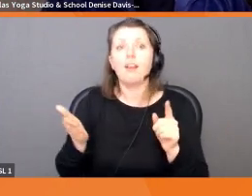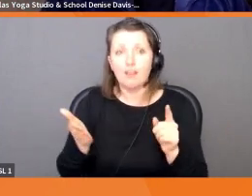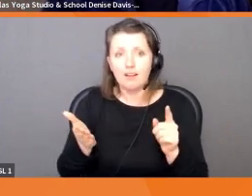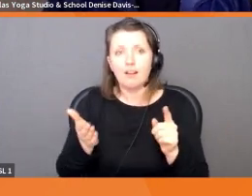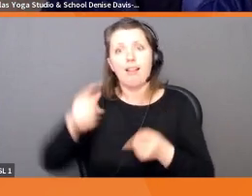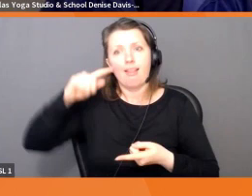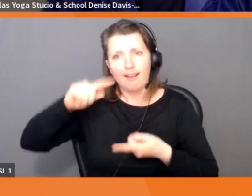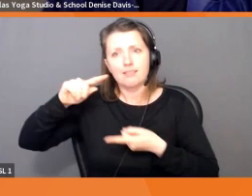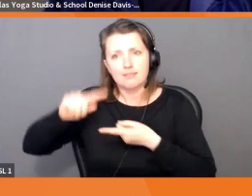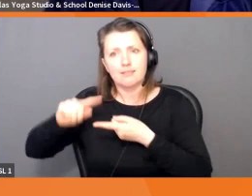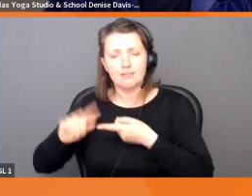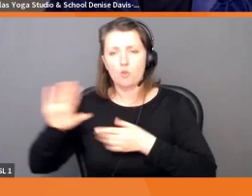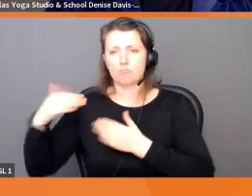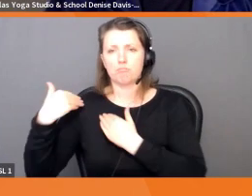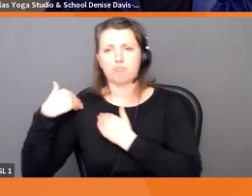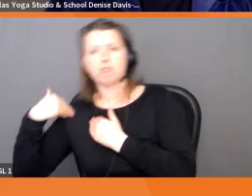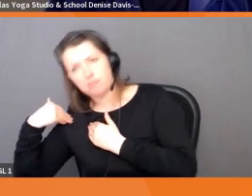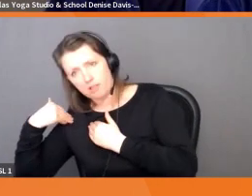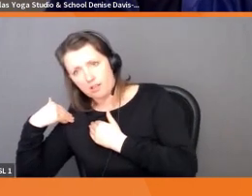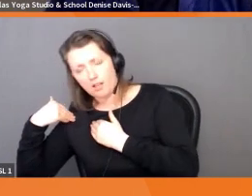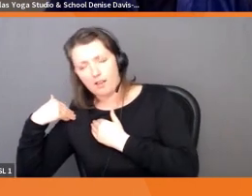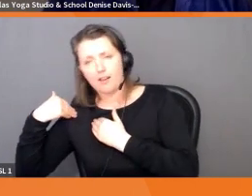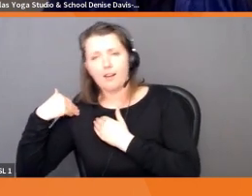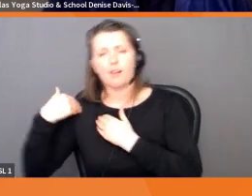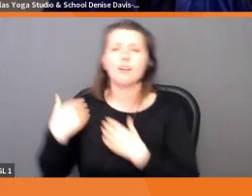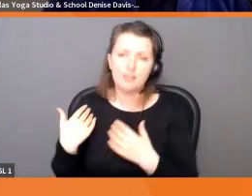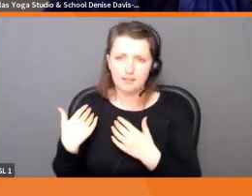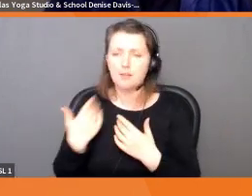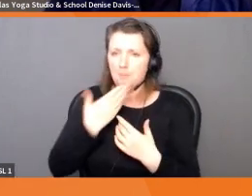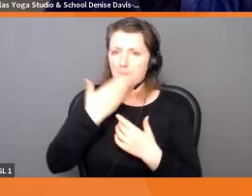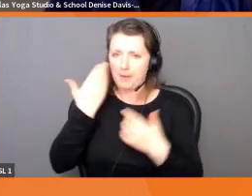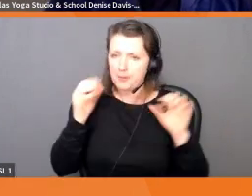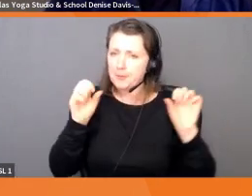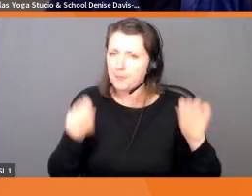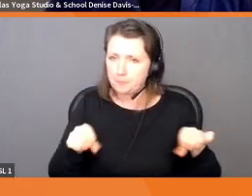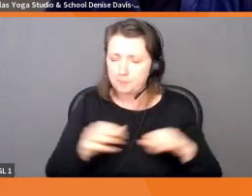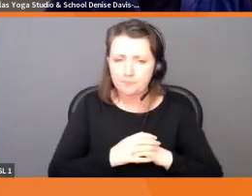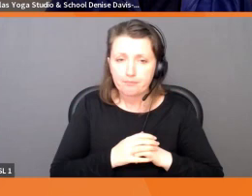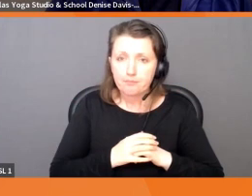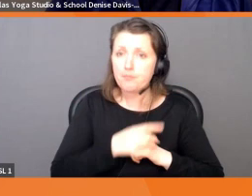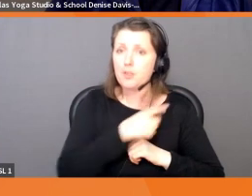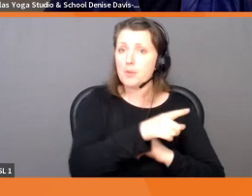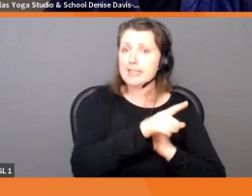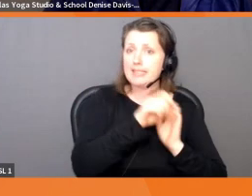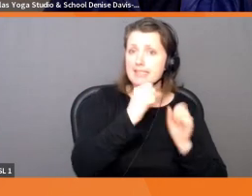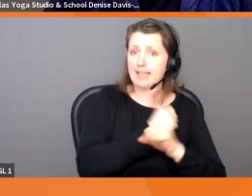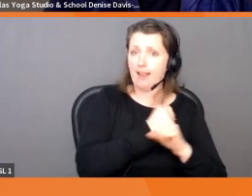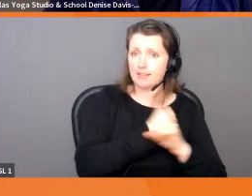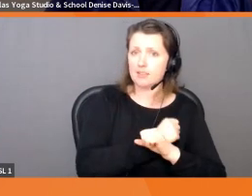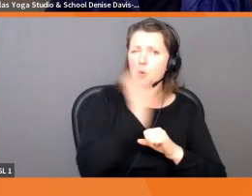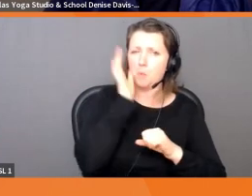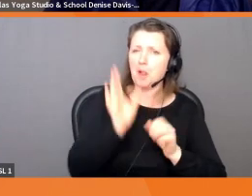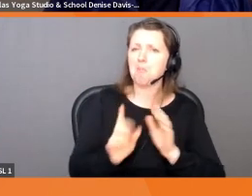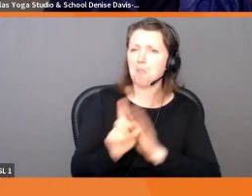our businesses. It's an important piece of this research. So we'll probably quote some of the stats from this research as we go through this